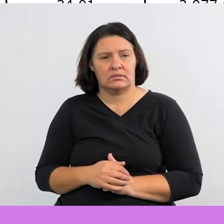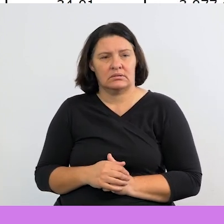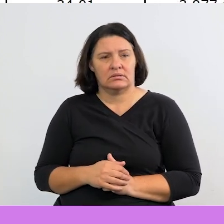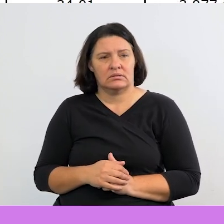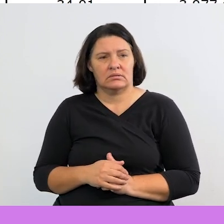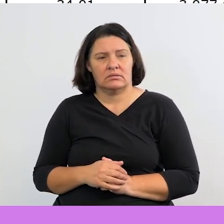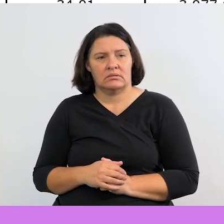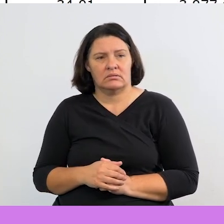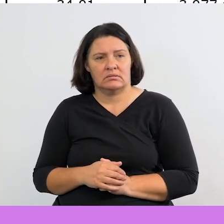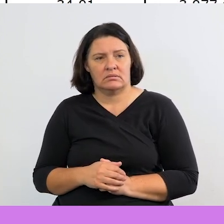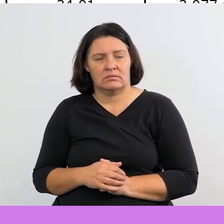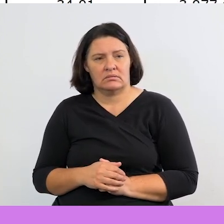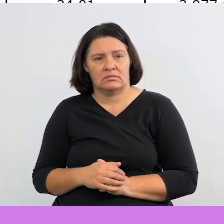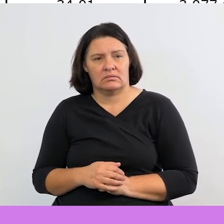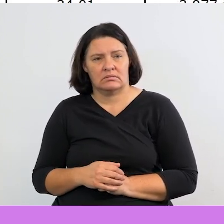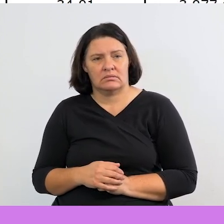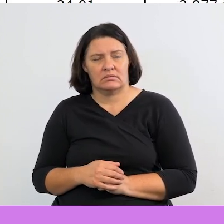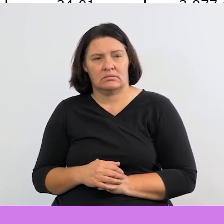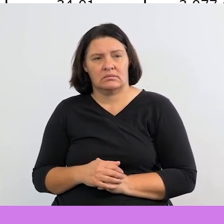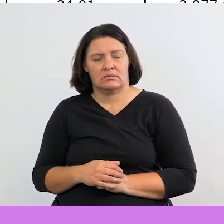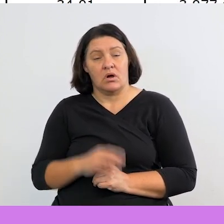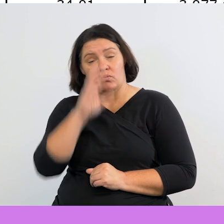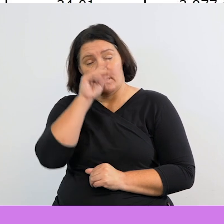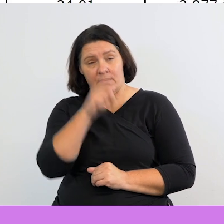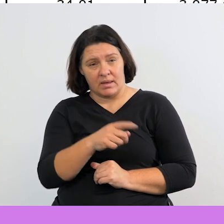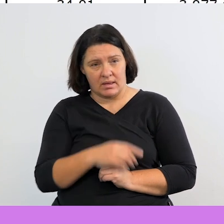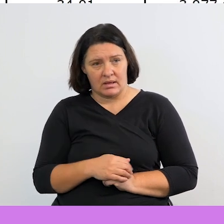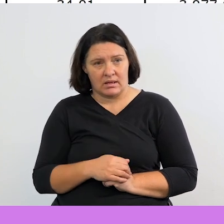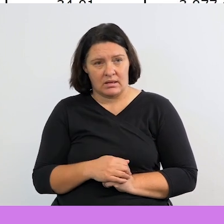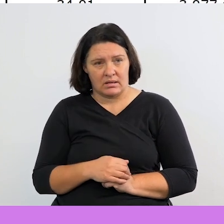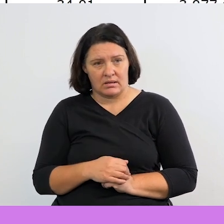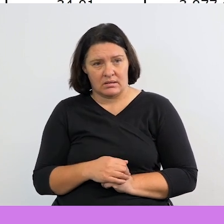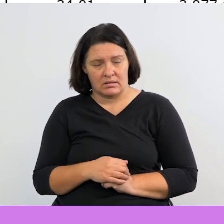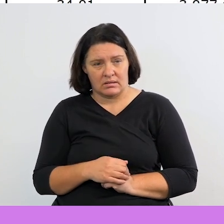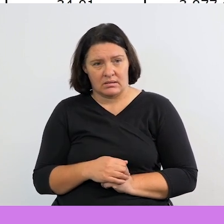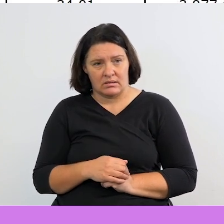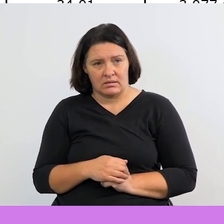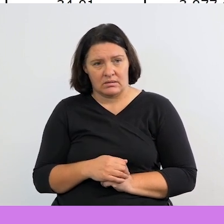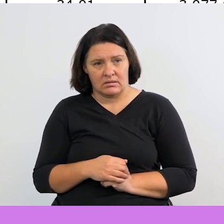combine all these dots. So therefore I'm going to do this, and remember it's like,